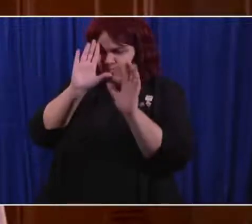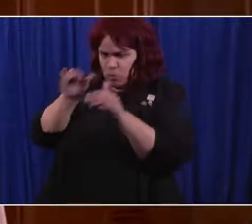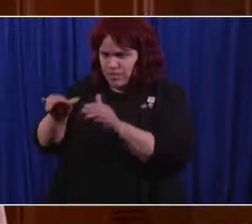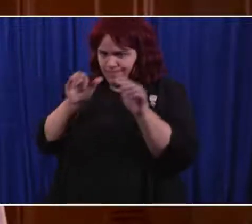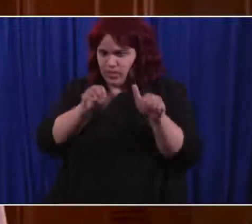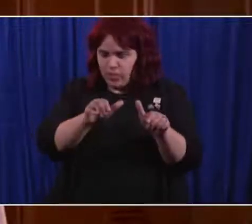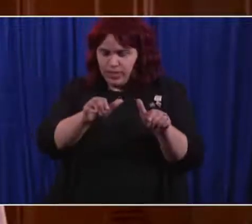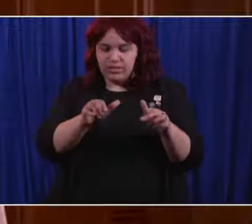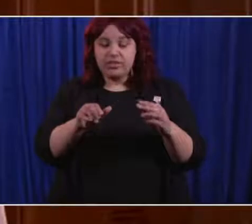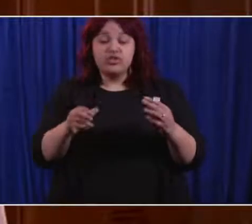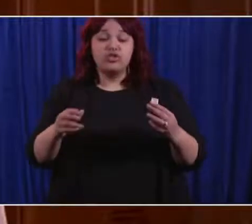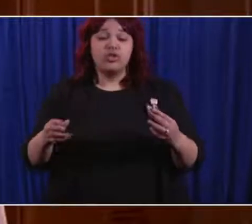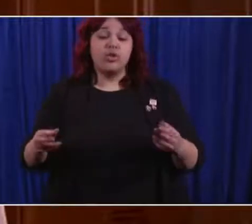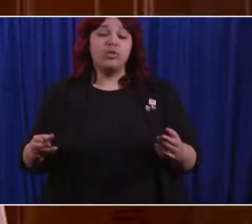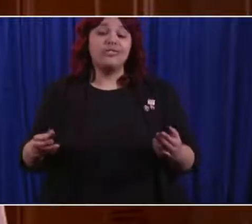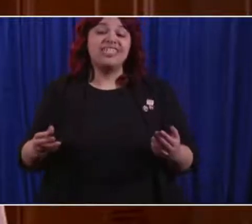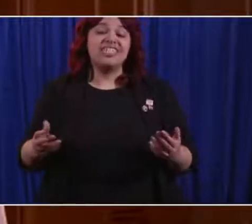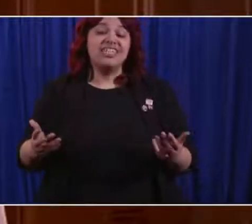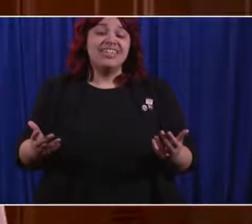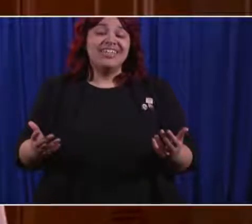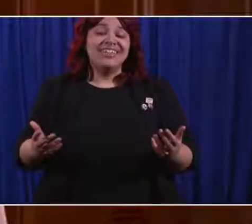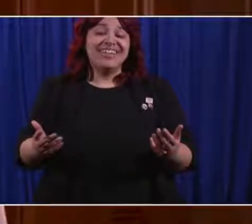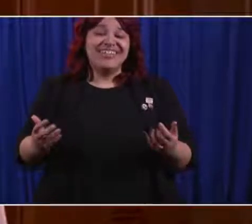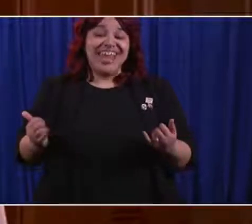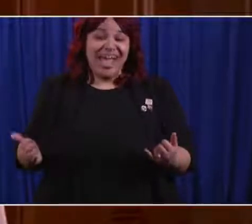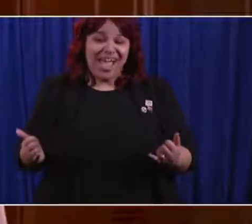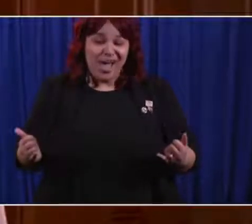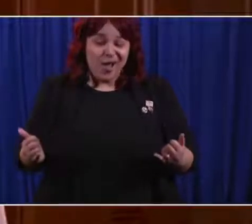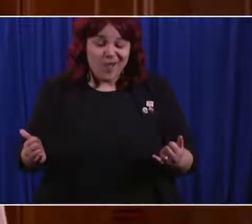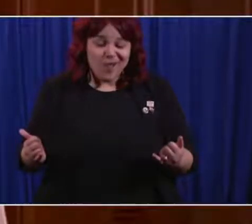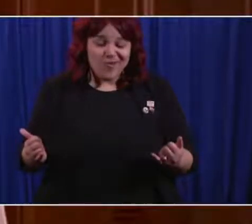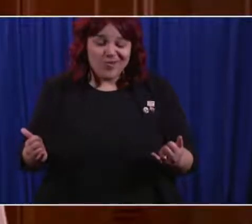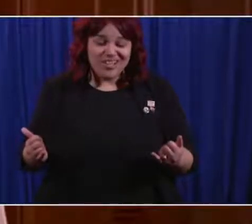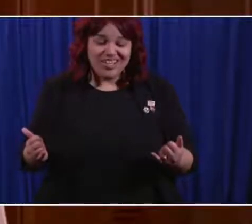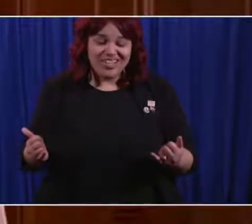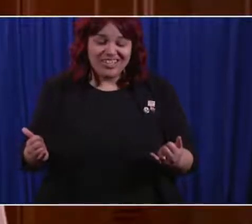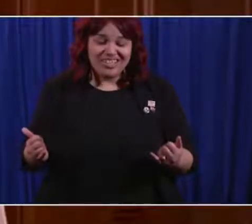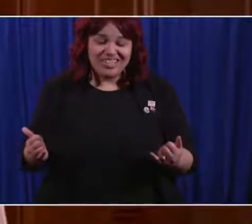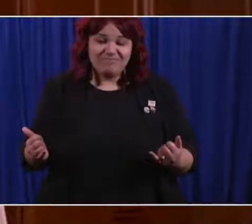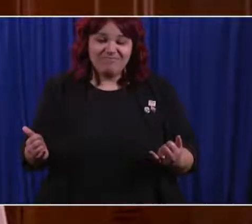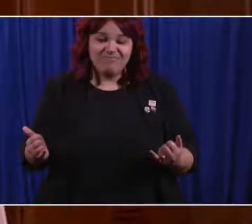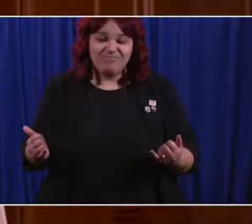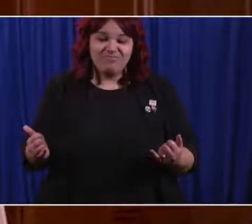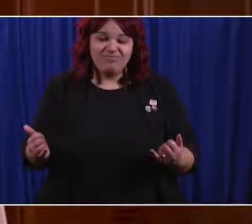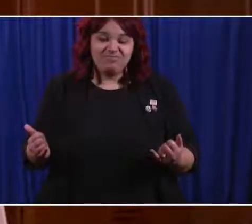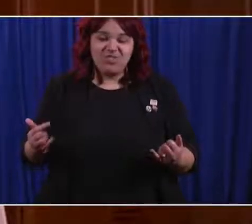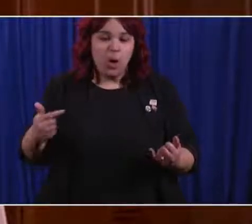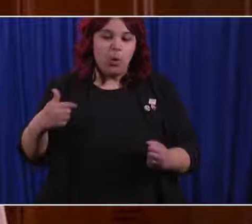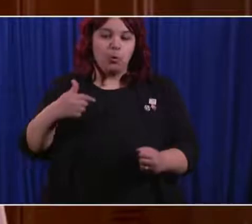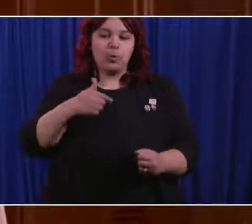We didn't outline for them specifics, but